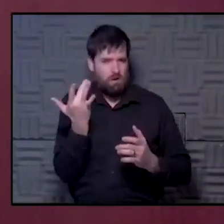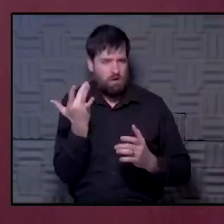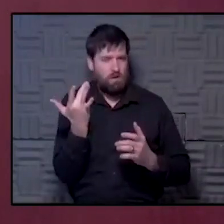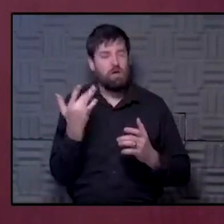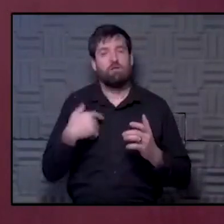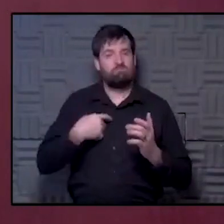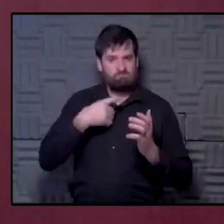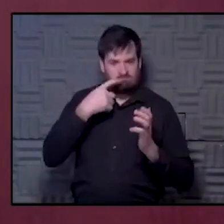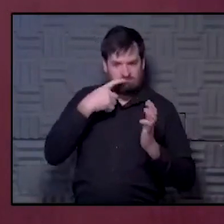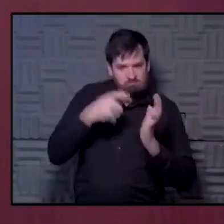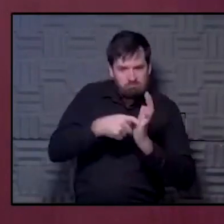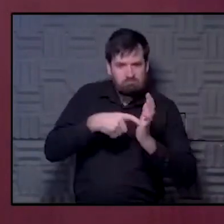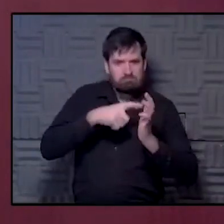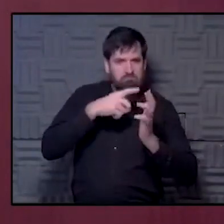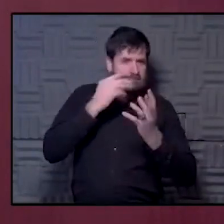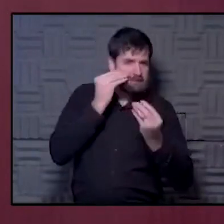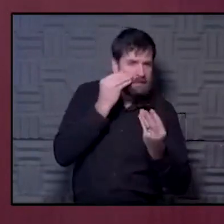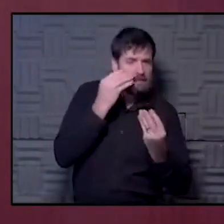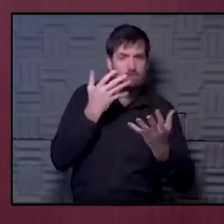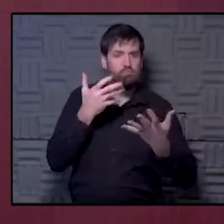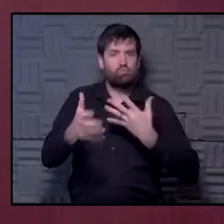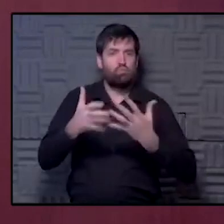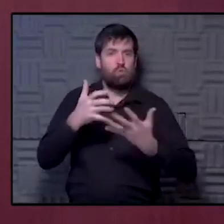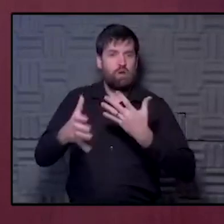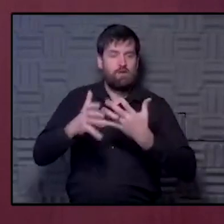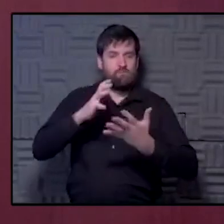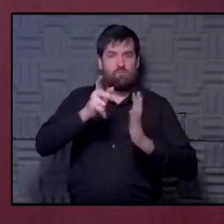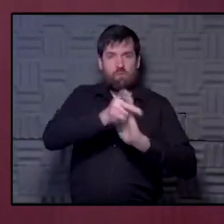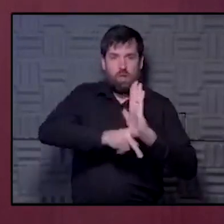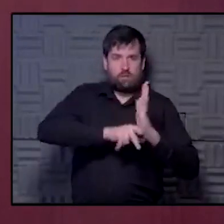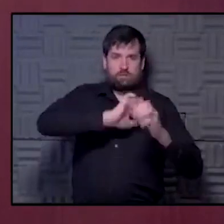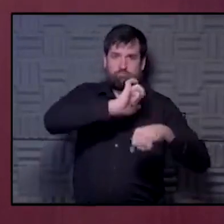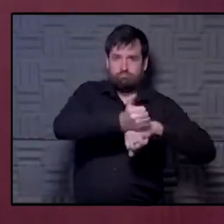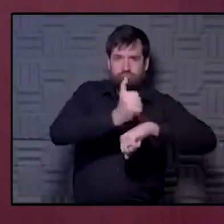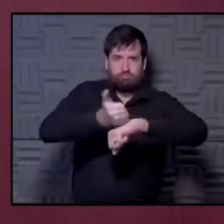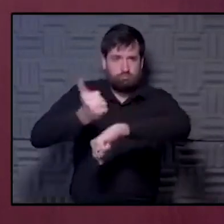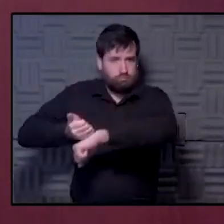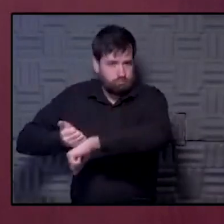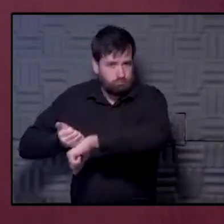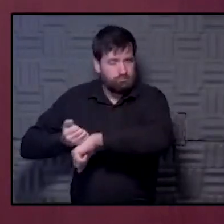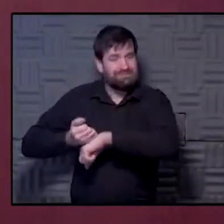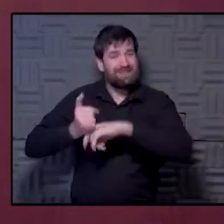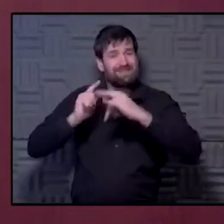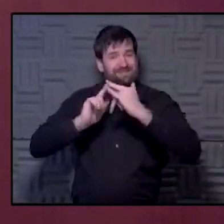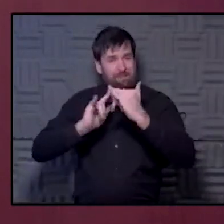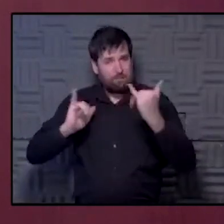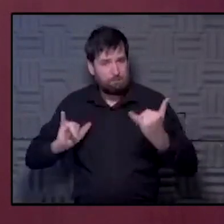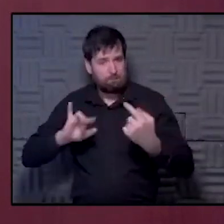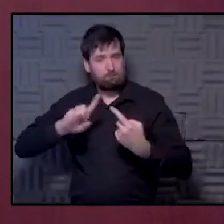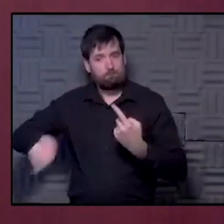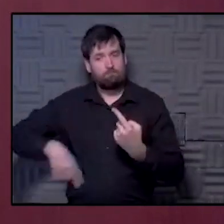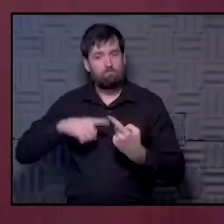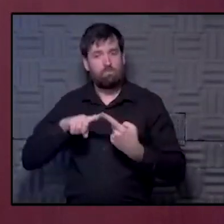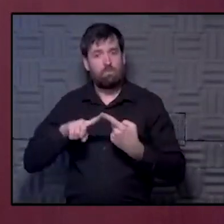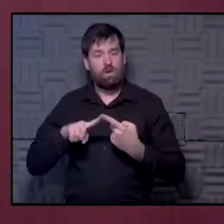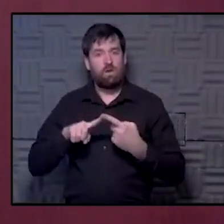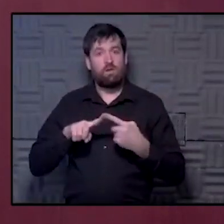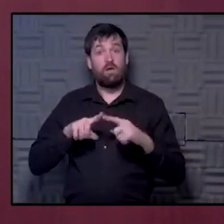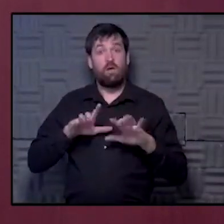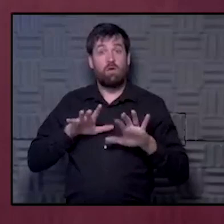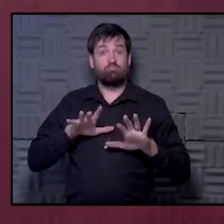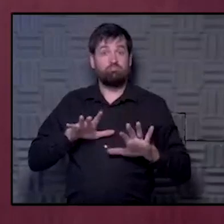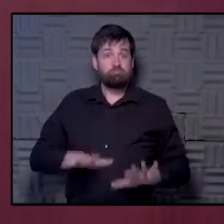look at the data, bring whatever mitigation measures are necessary, but then at the same time, when a relaxation